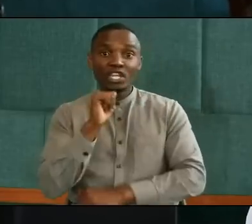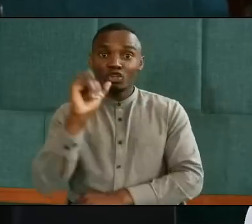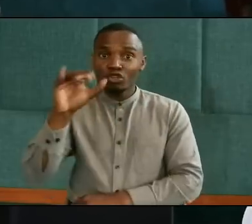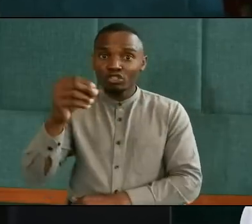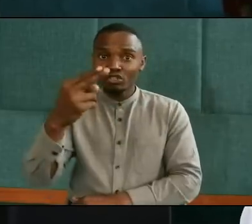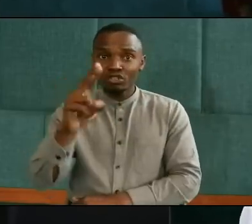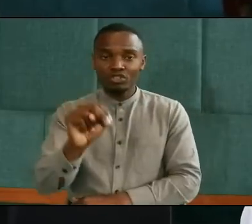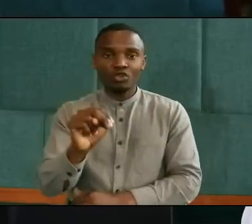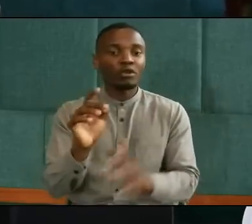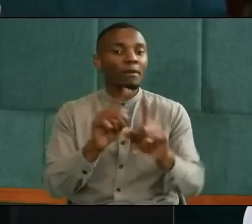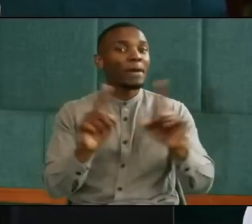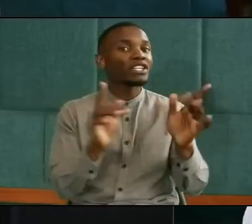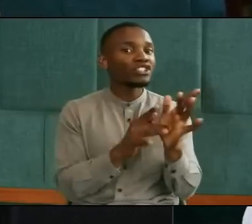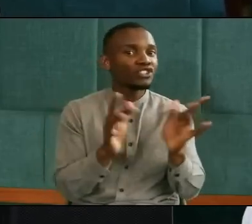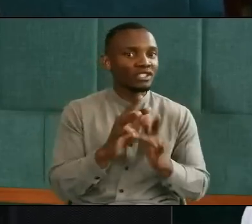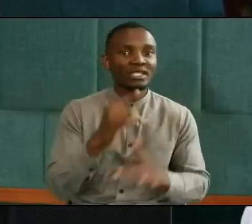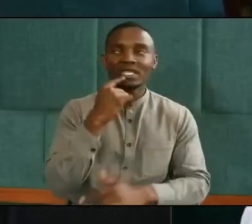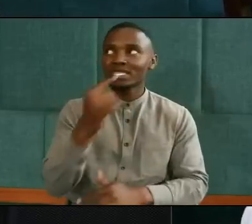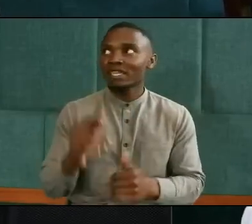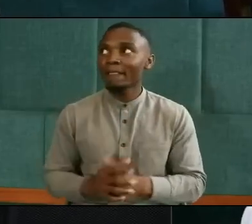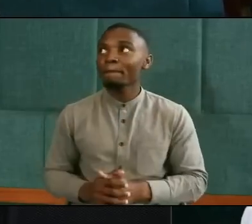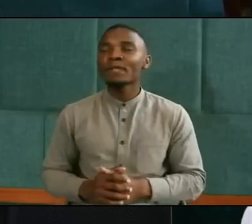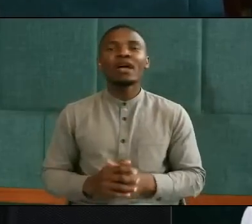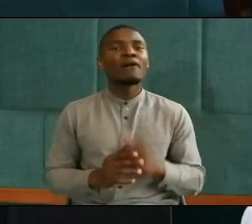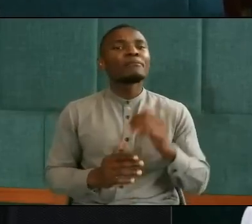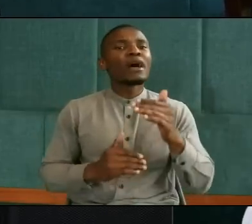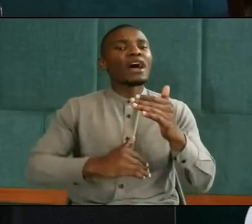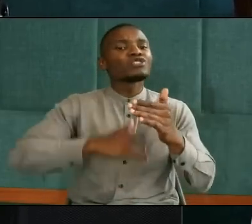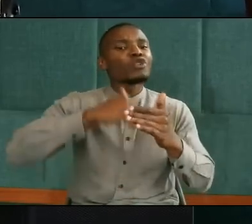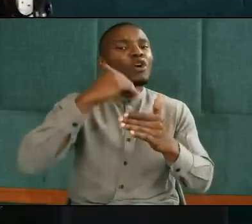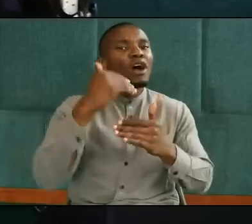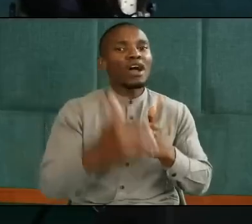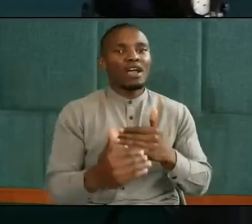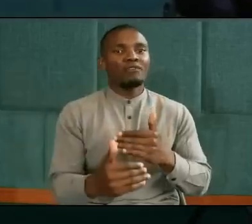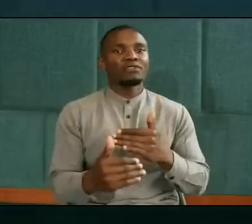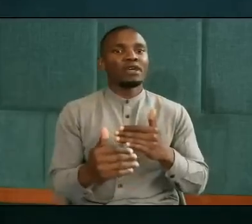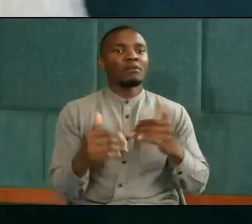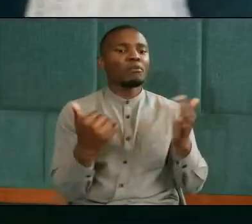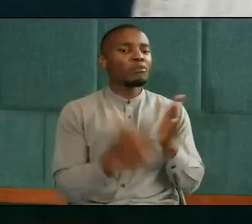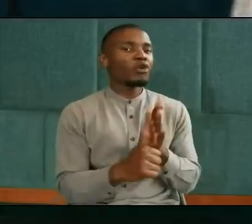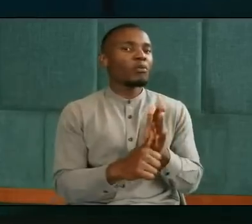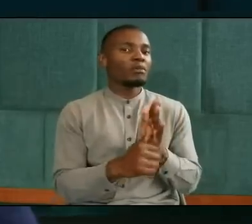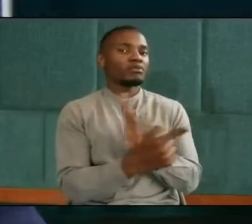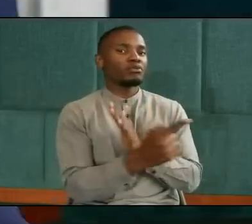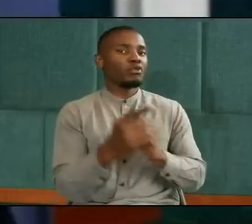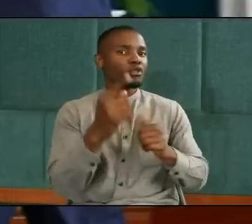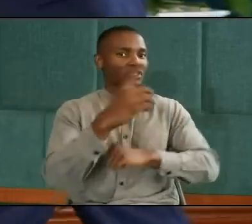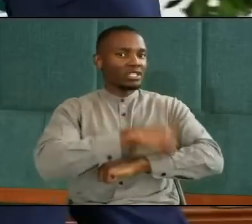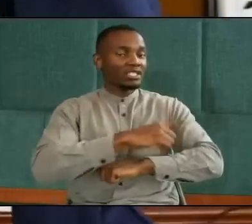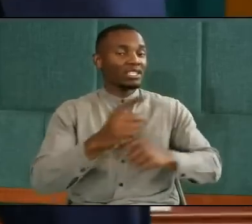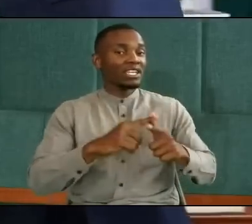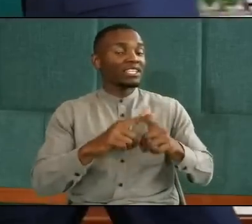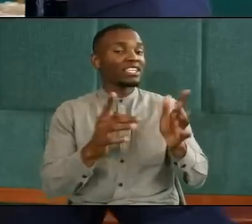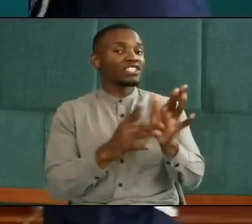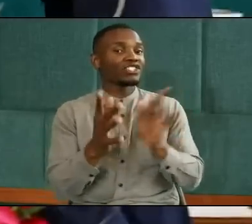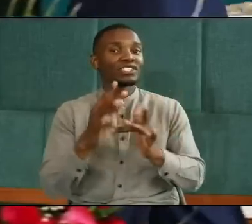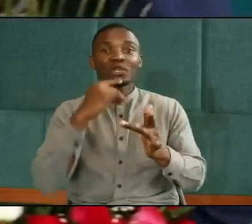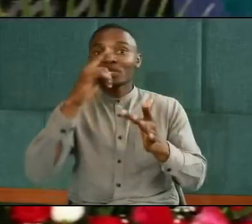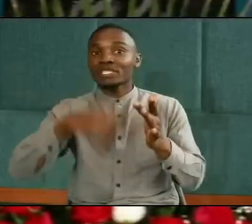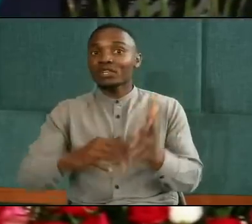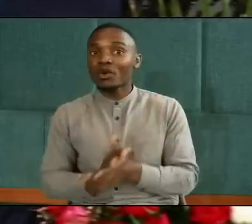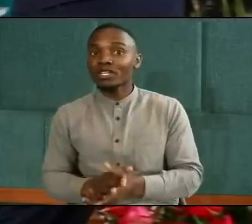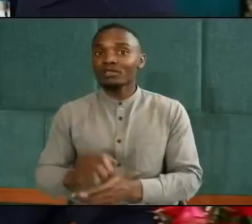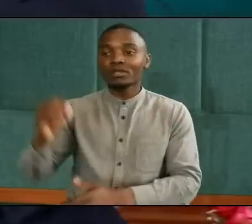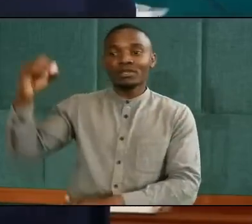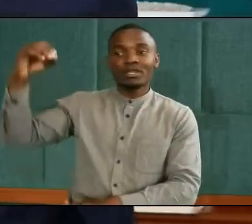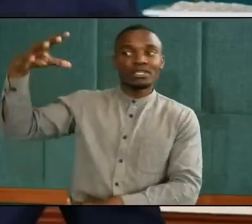Here's Matthew 24. Immediately after the tribulation of those days, Jesus says, number one, the sun will